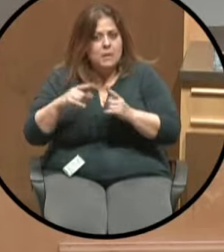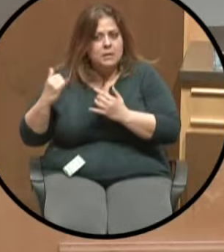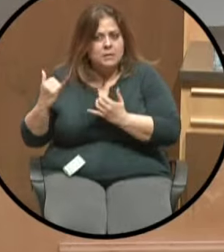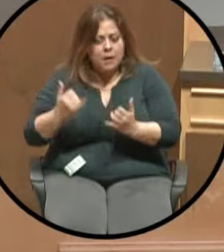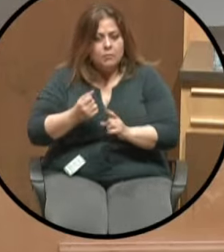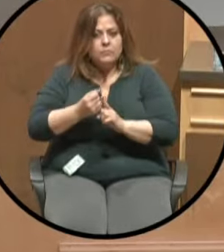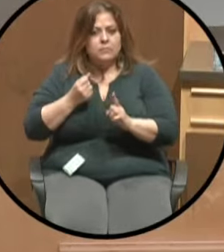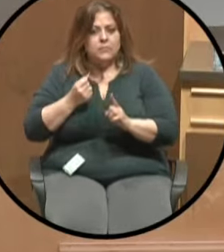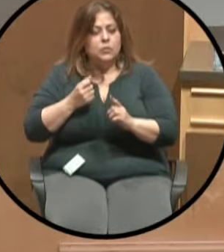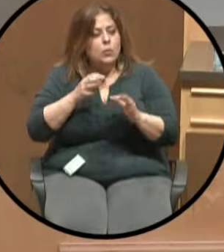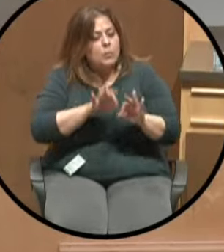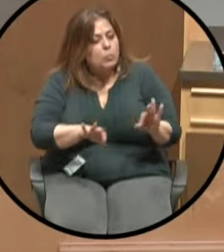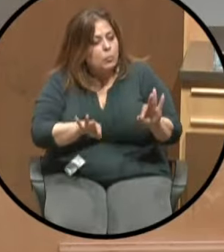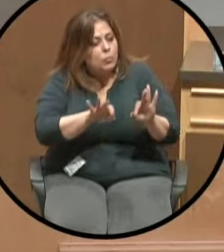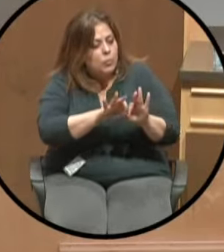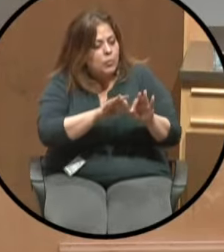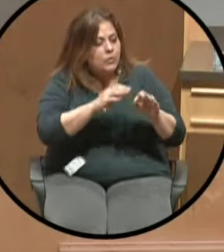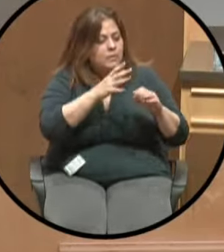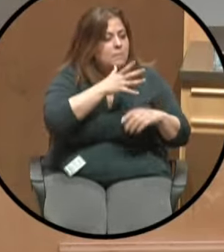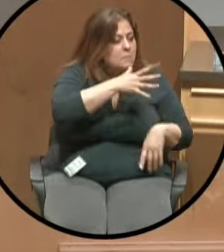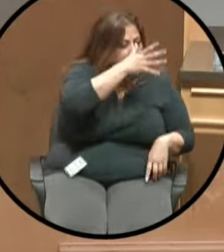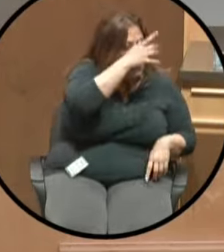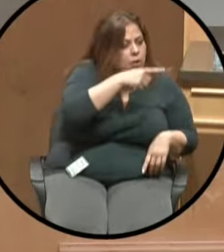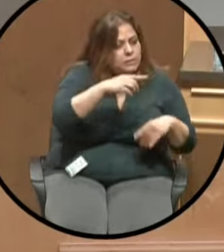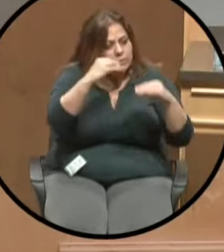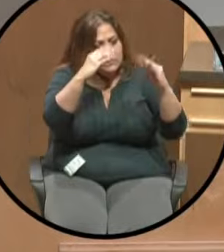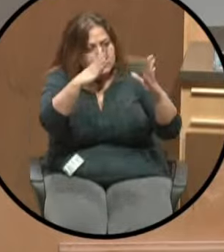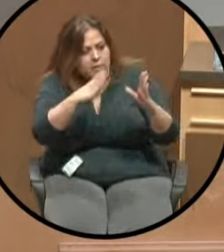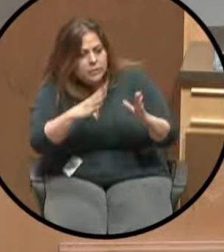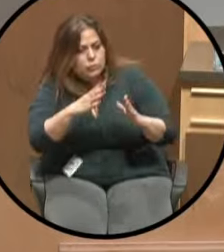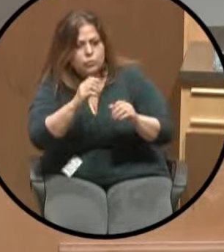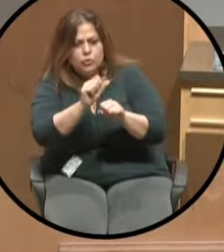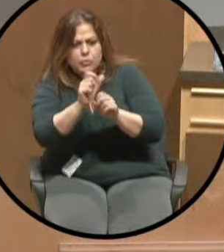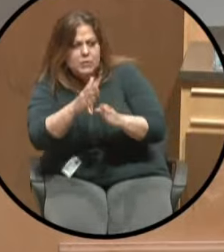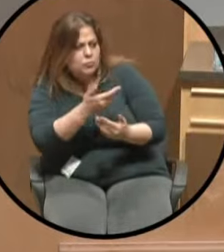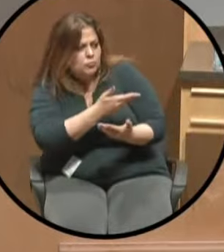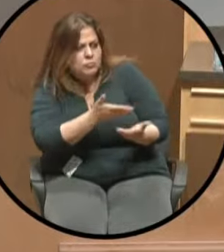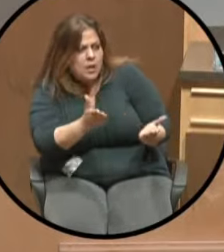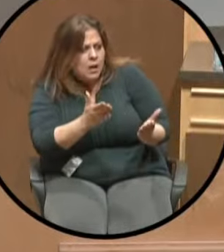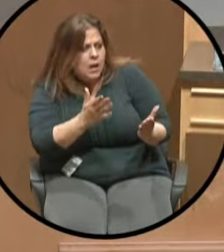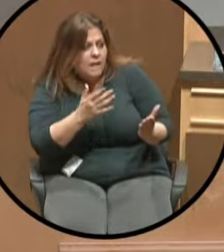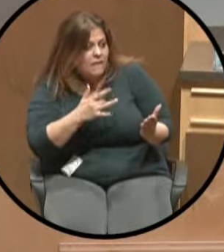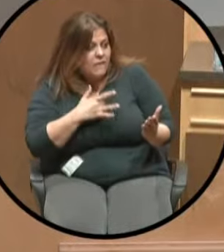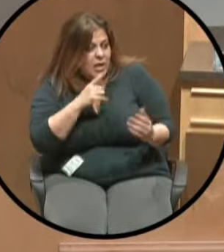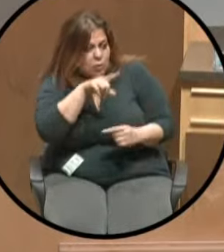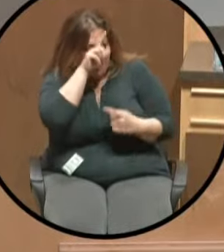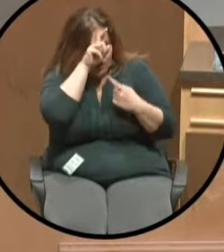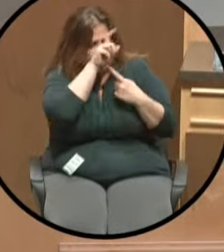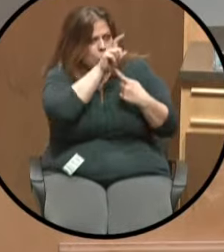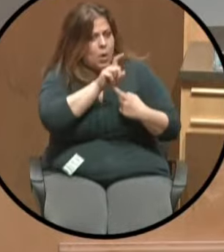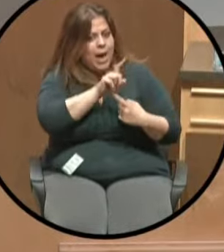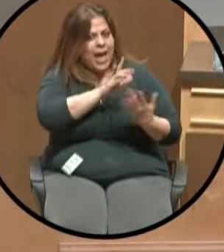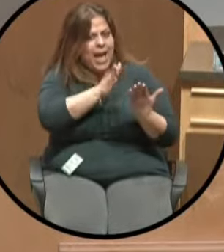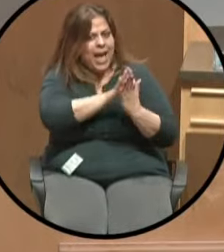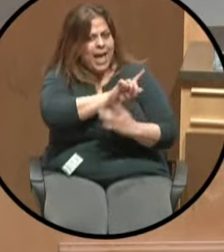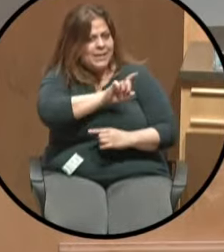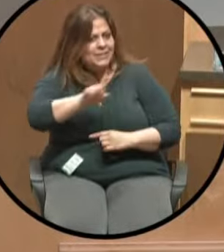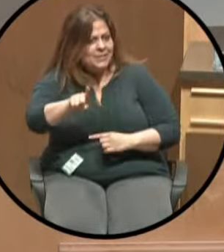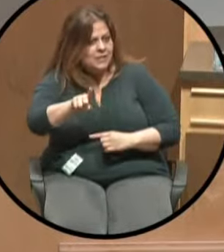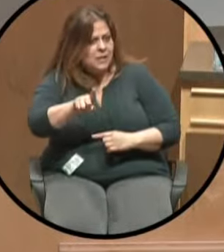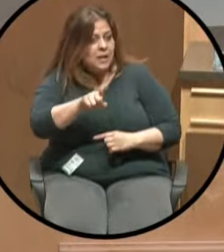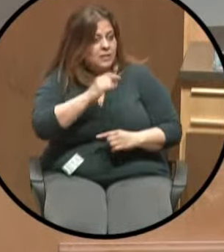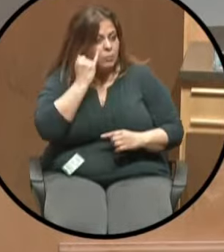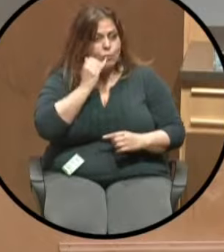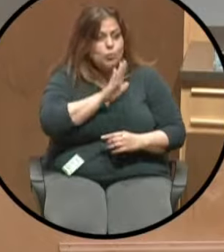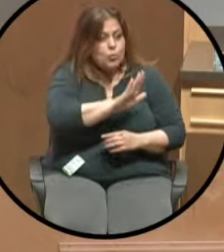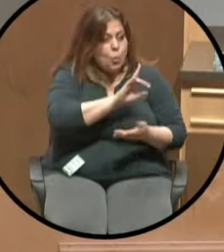administrators, everyone out there. If you have questions, don't be afraid to ask. And if your healthcare provider can't answer that question,